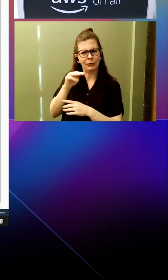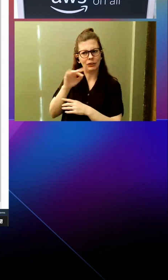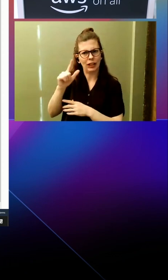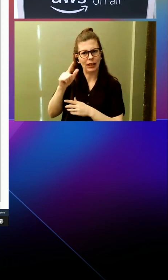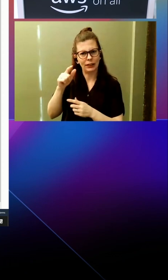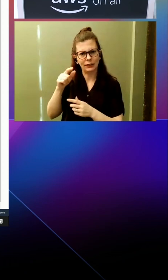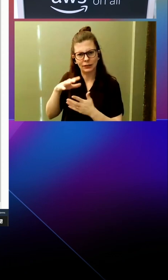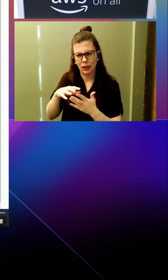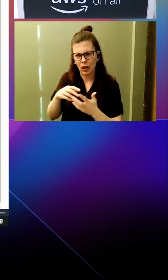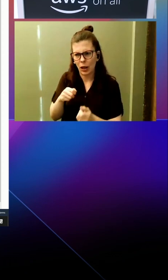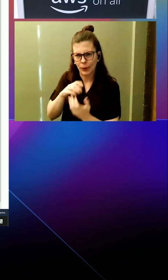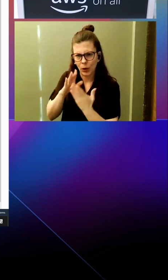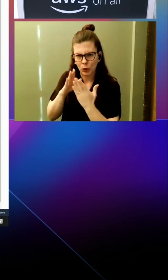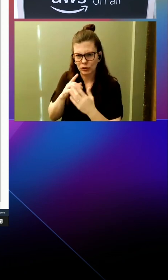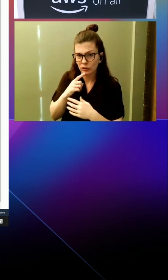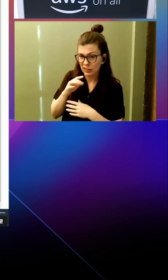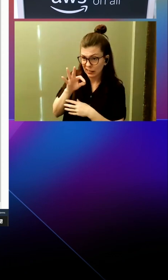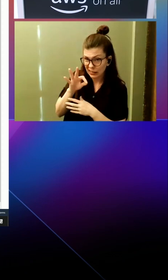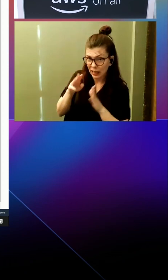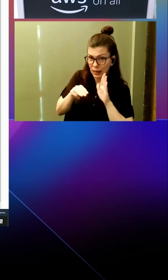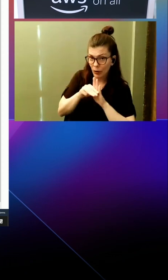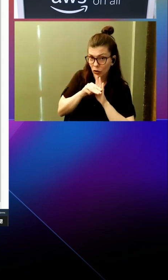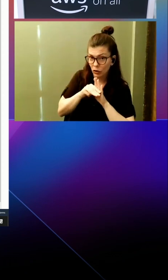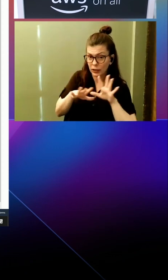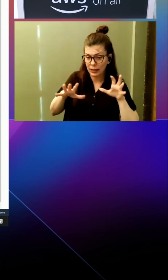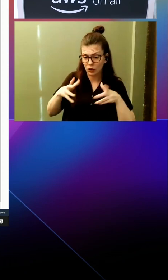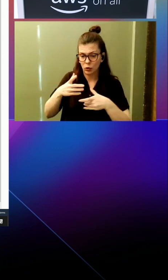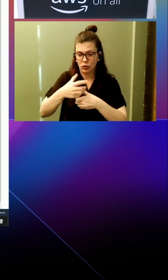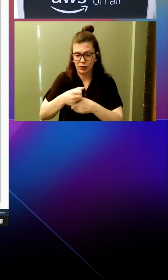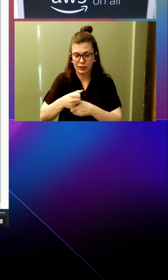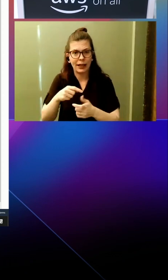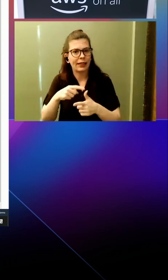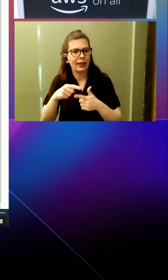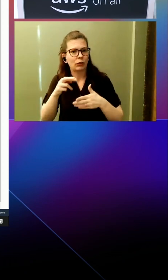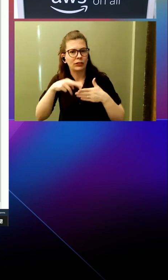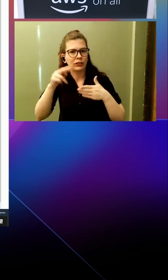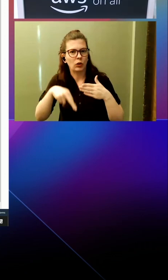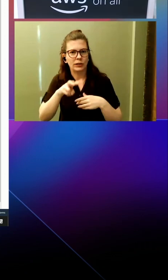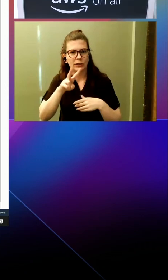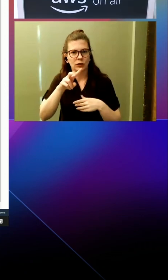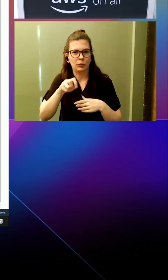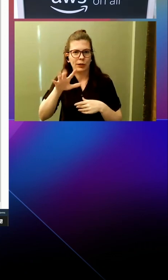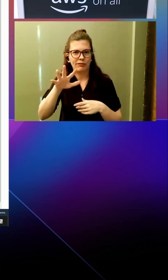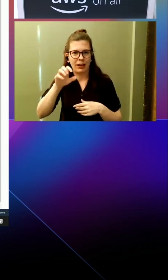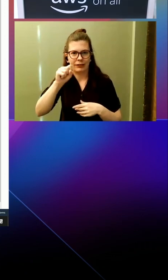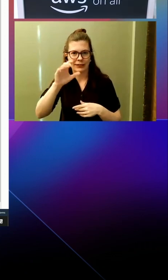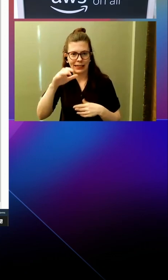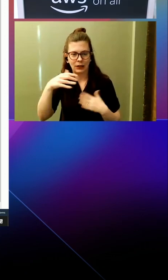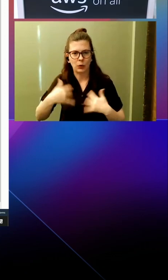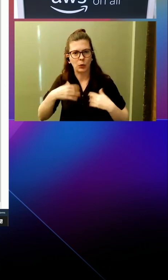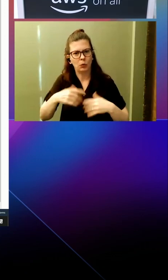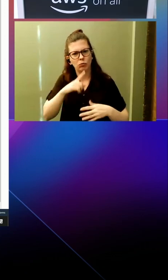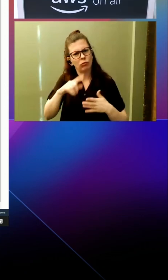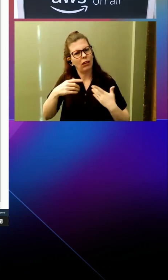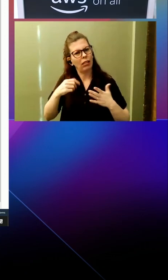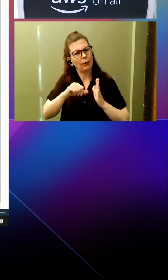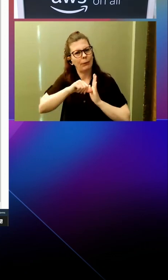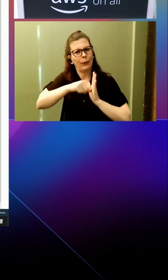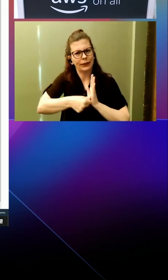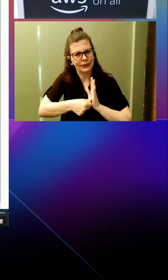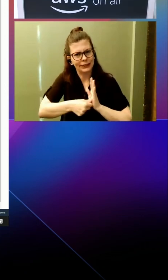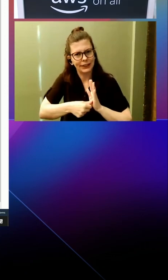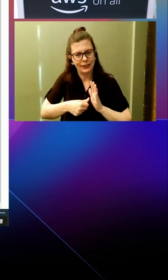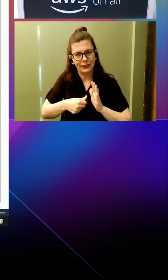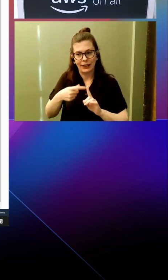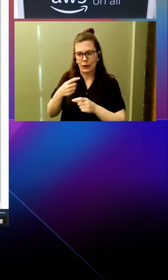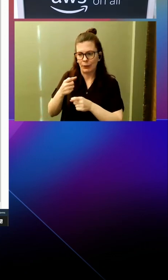9 models and consolidating that and getting results in 2.5 seconds. I think that's super impressive. I mean, having to build that from